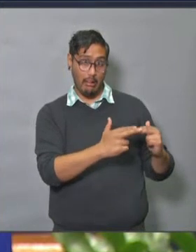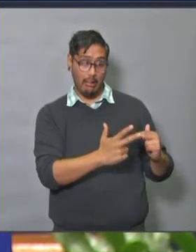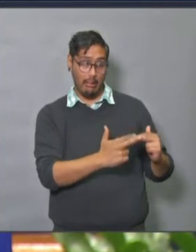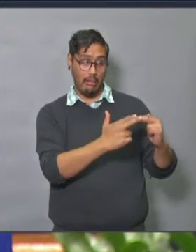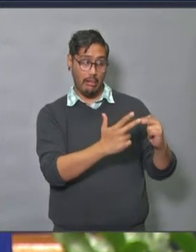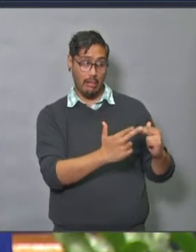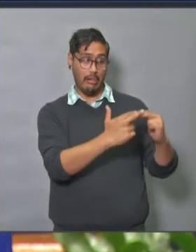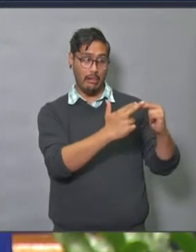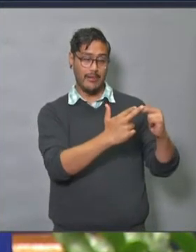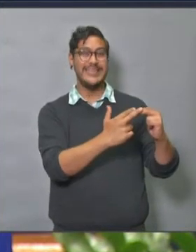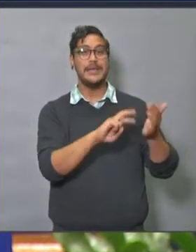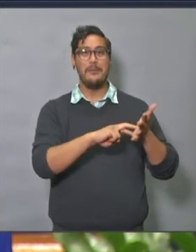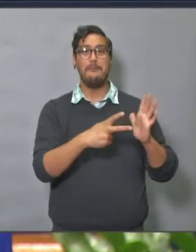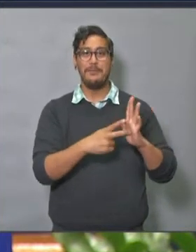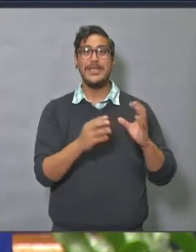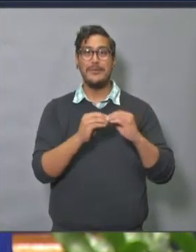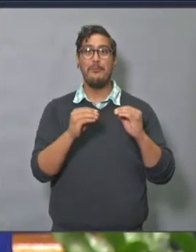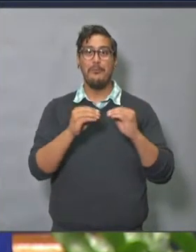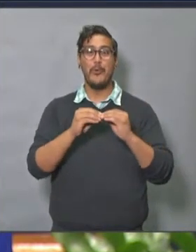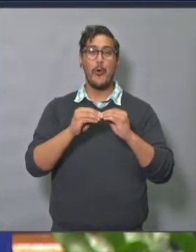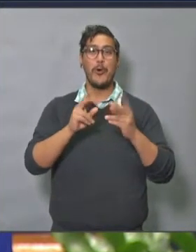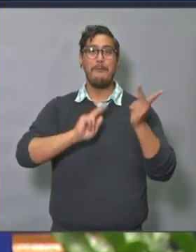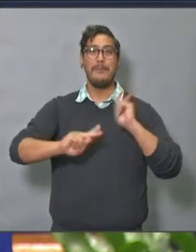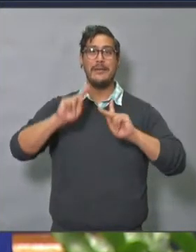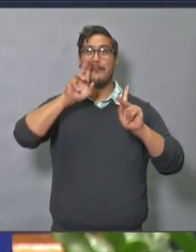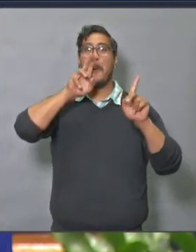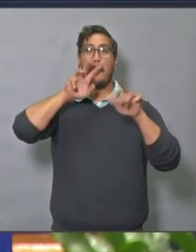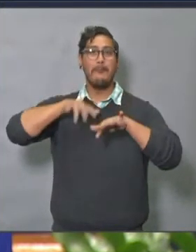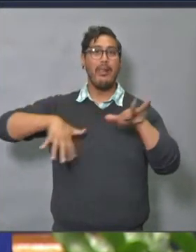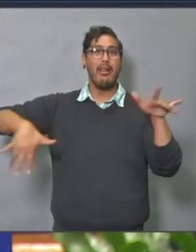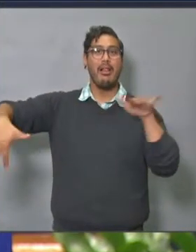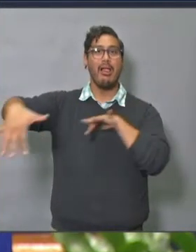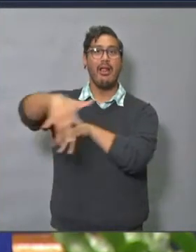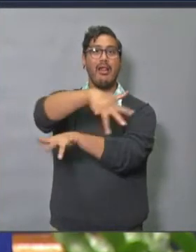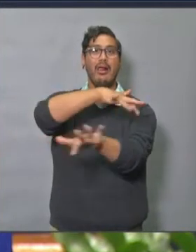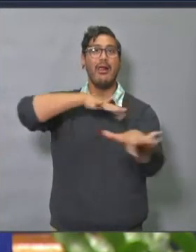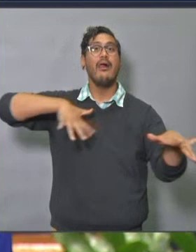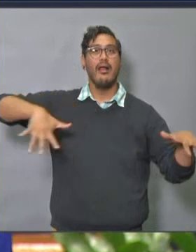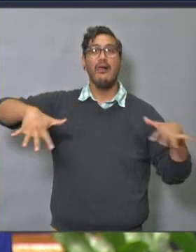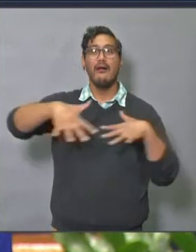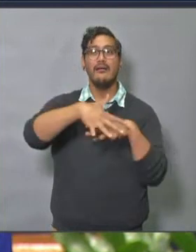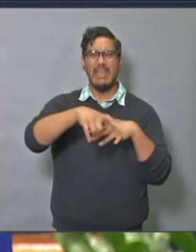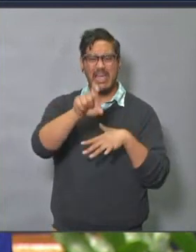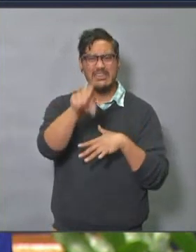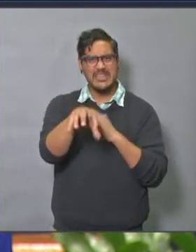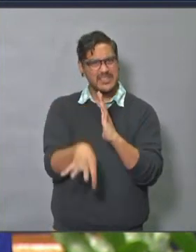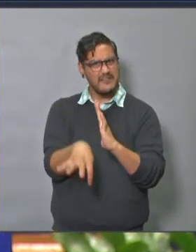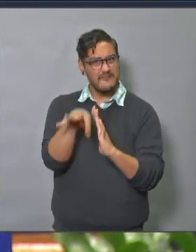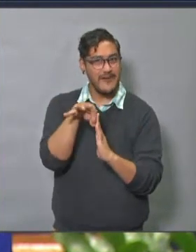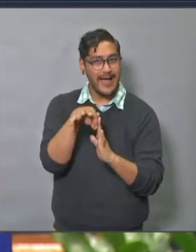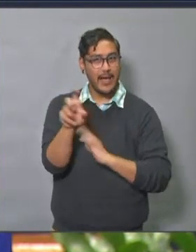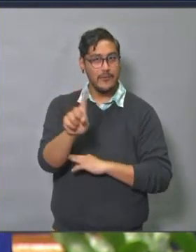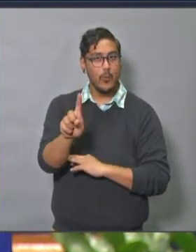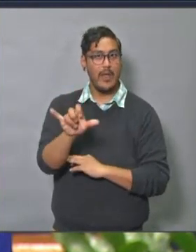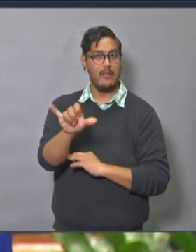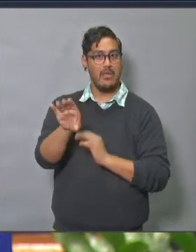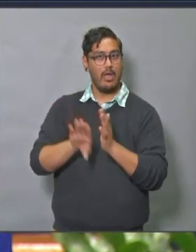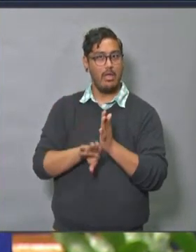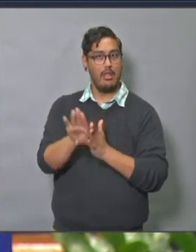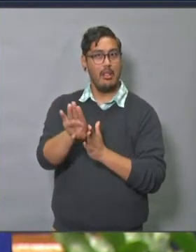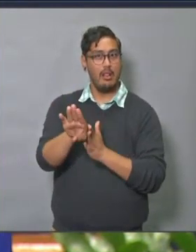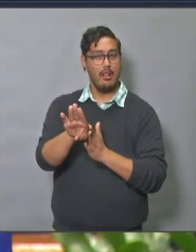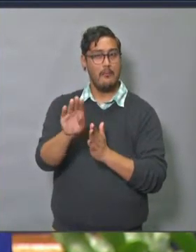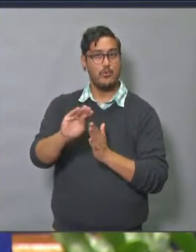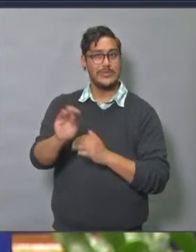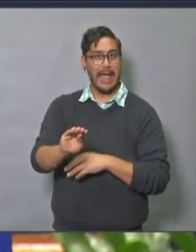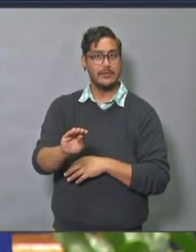more community transmission. We'd have to make sure we really understood what was driving that increase in that rate.